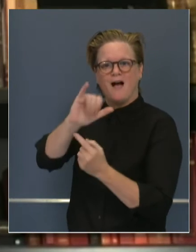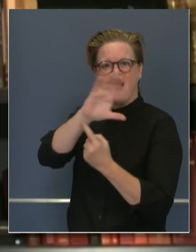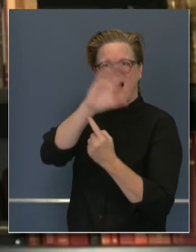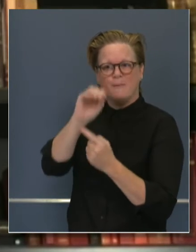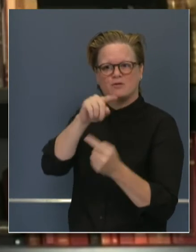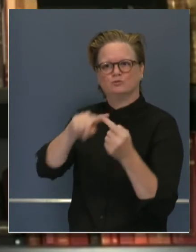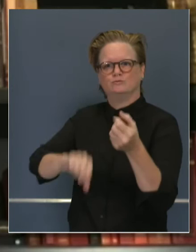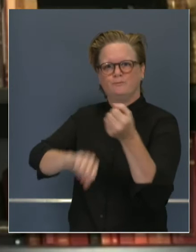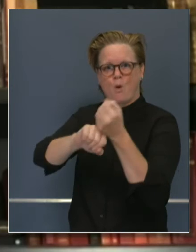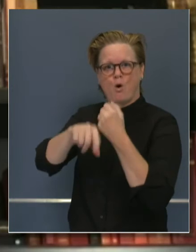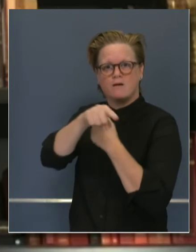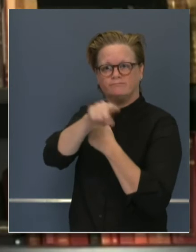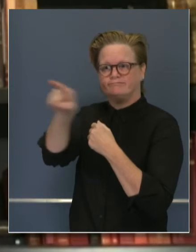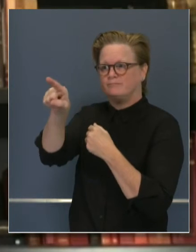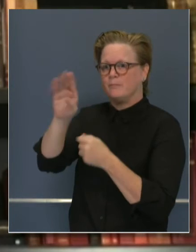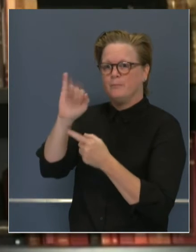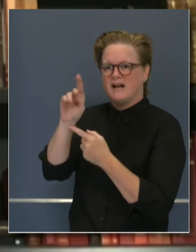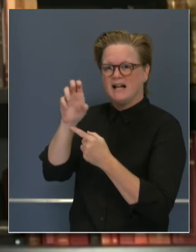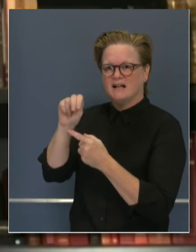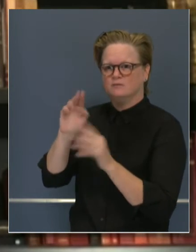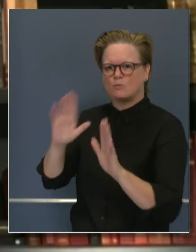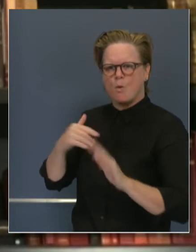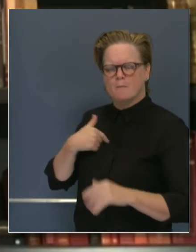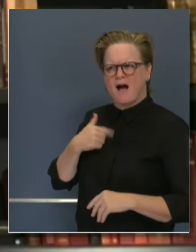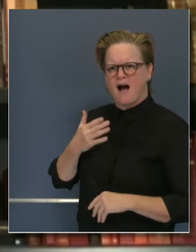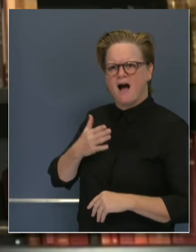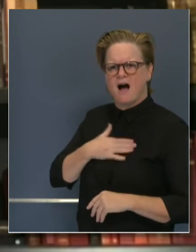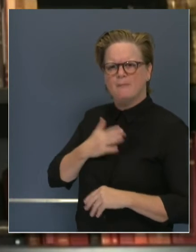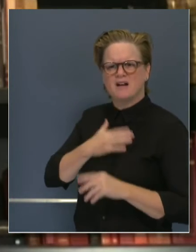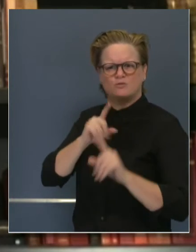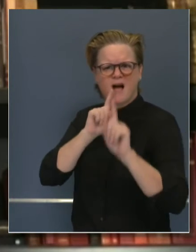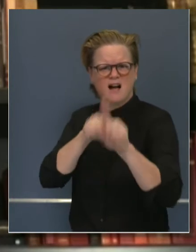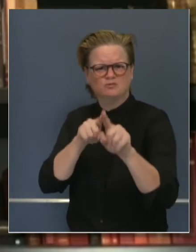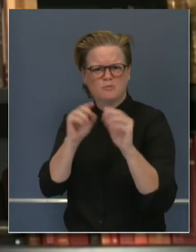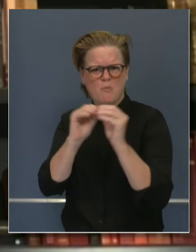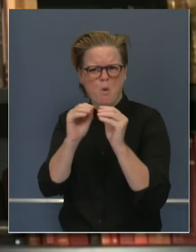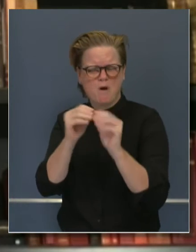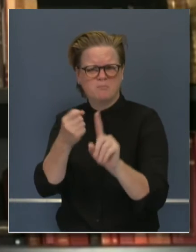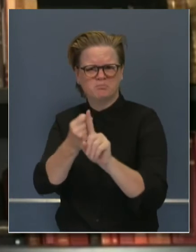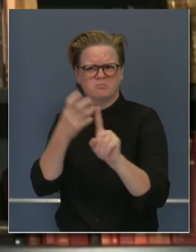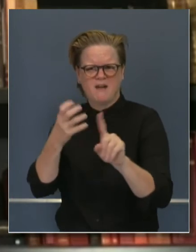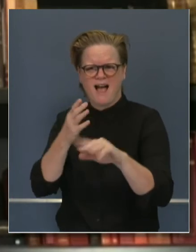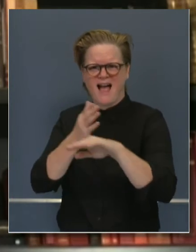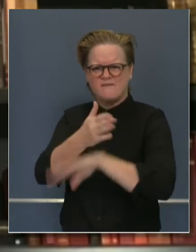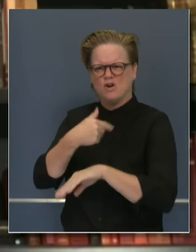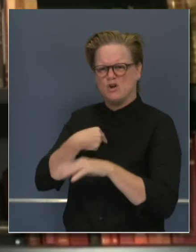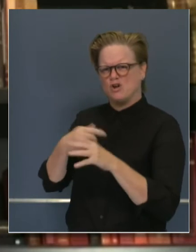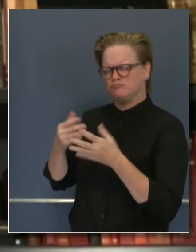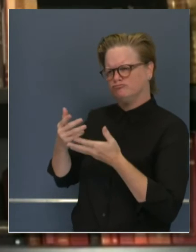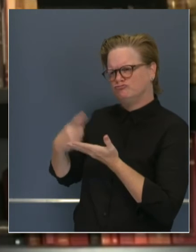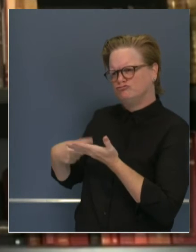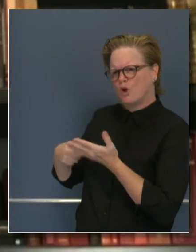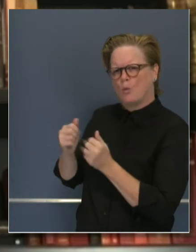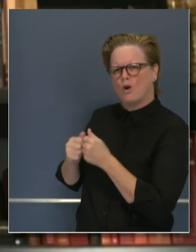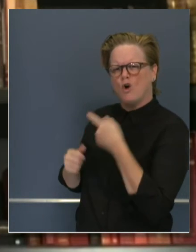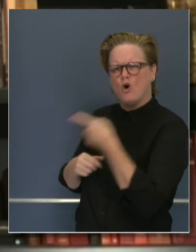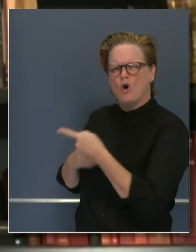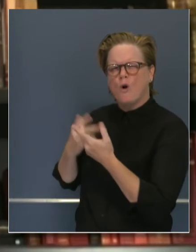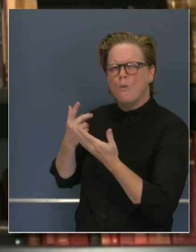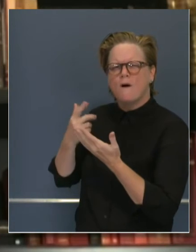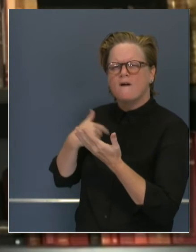will happily answer that question after I have the benefit of her review and independent analysis.